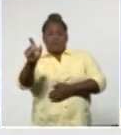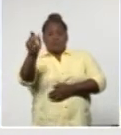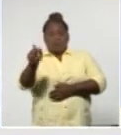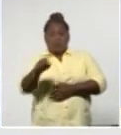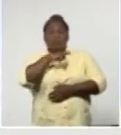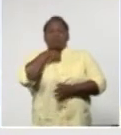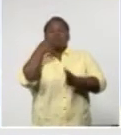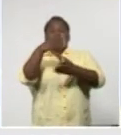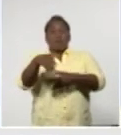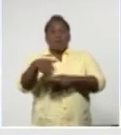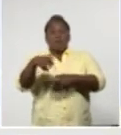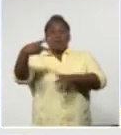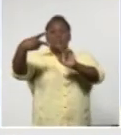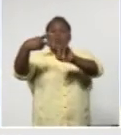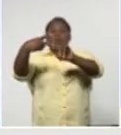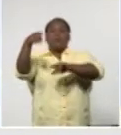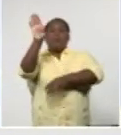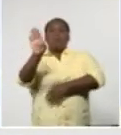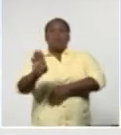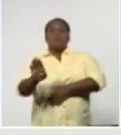and